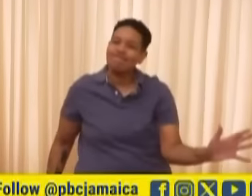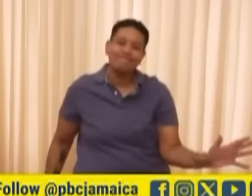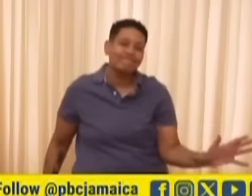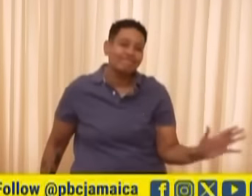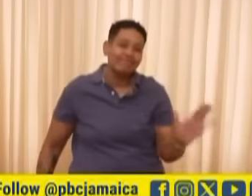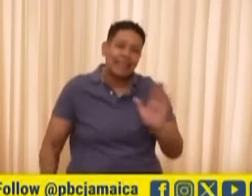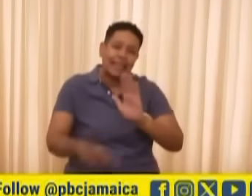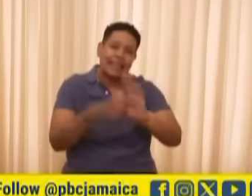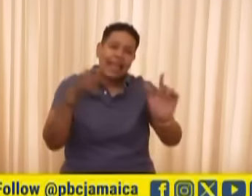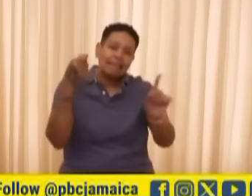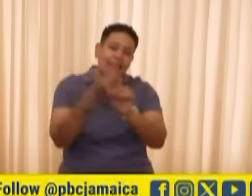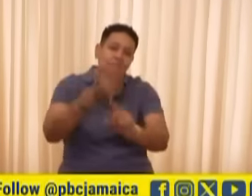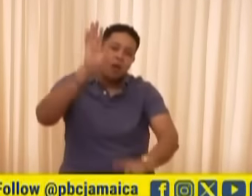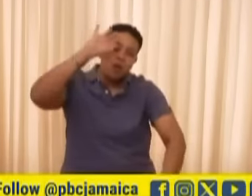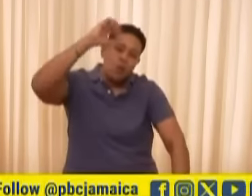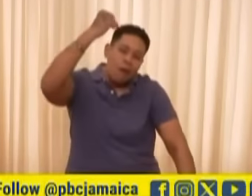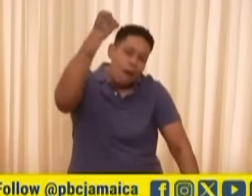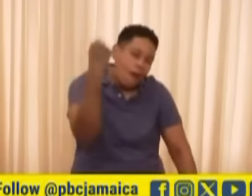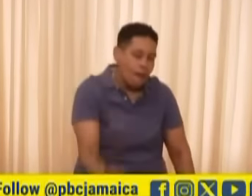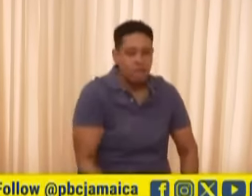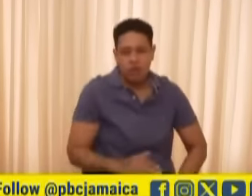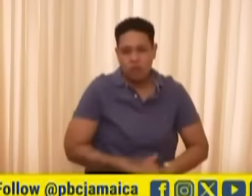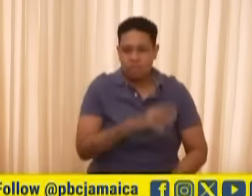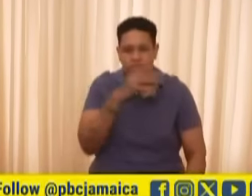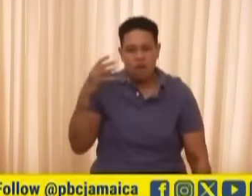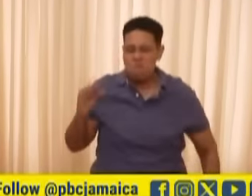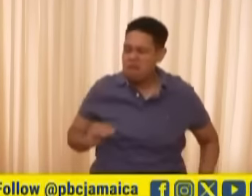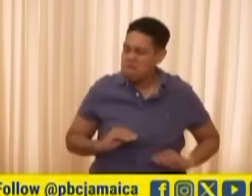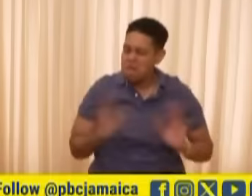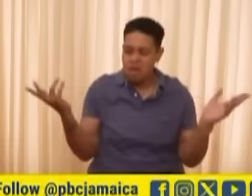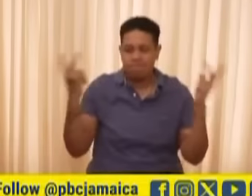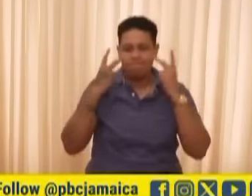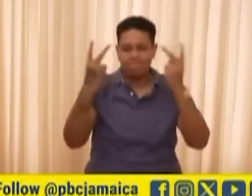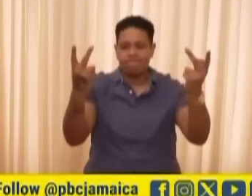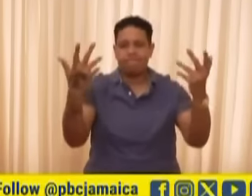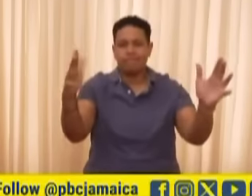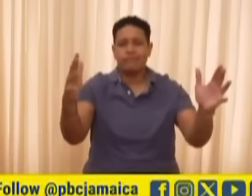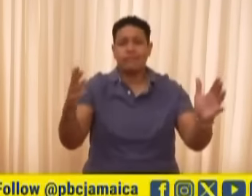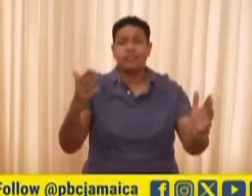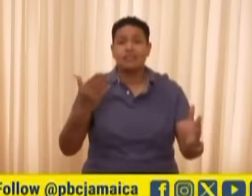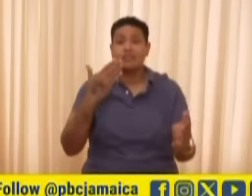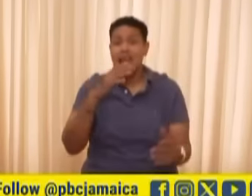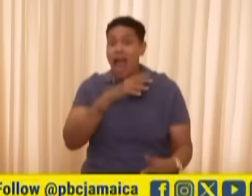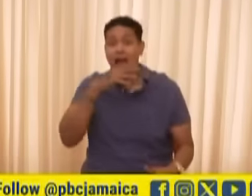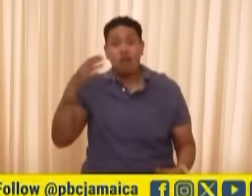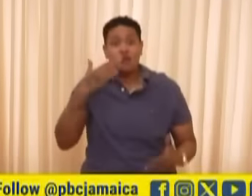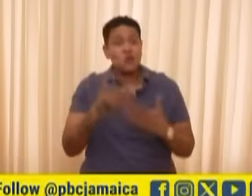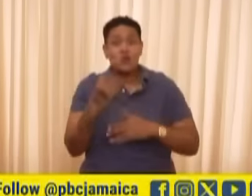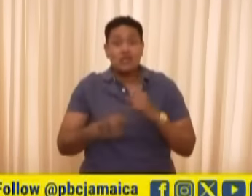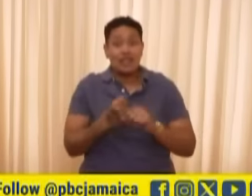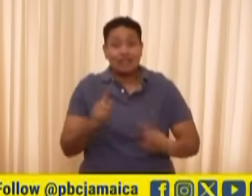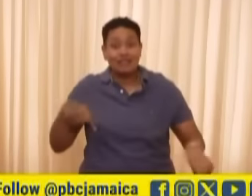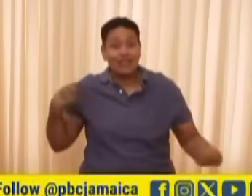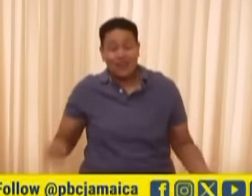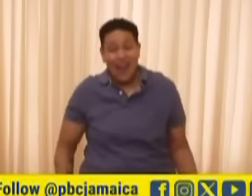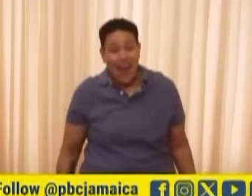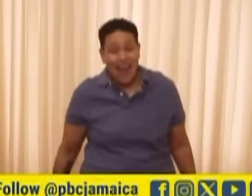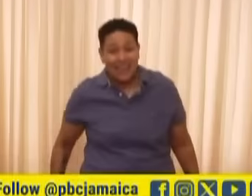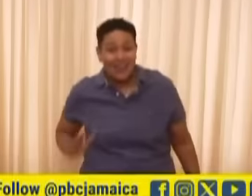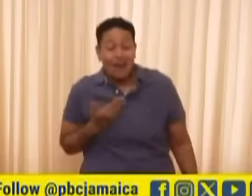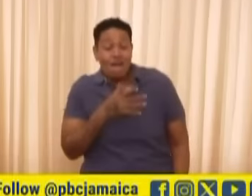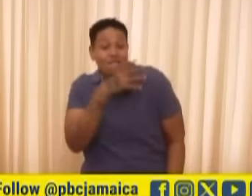negative impact on our agricultural sector. We have been having a very good year for agriculture. You know, our farmers